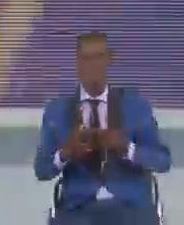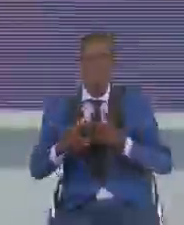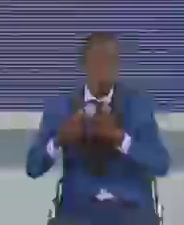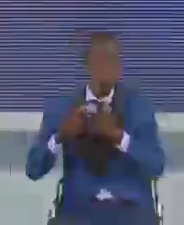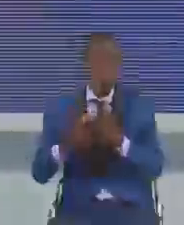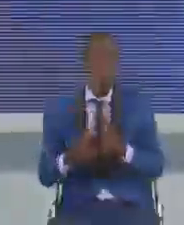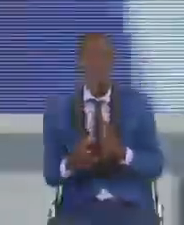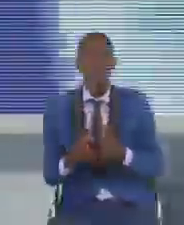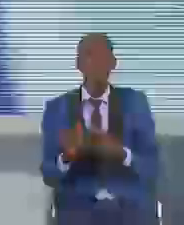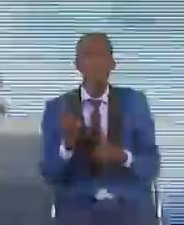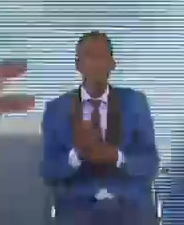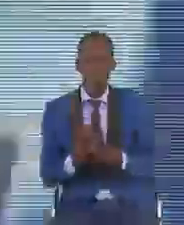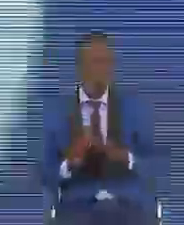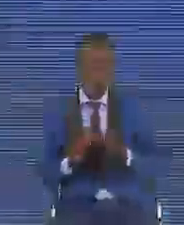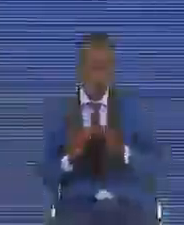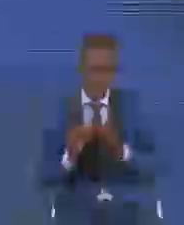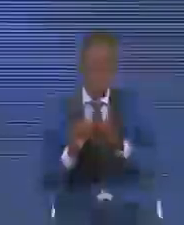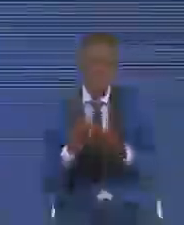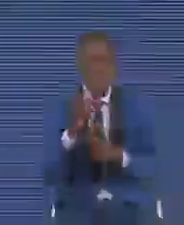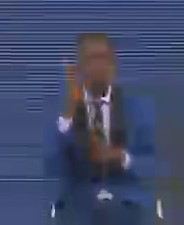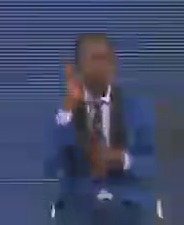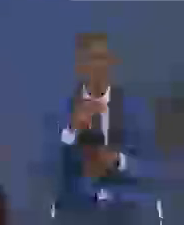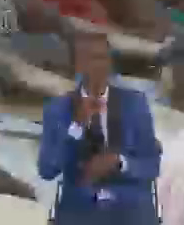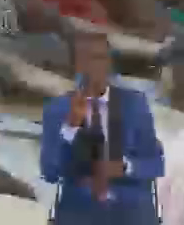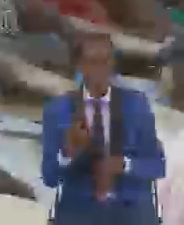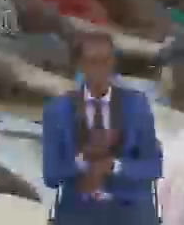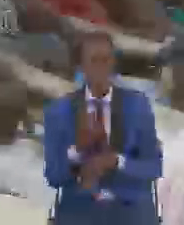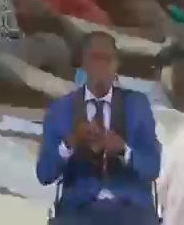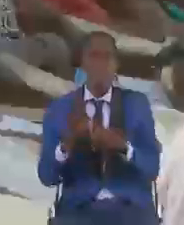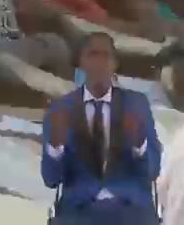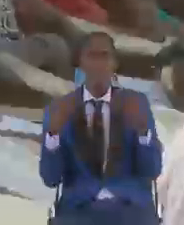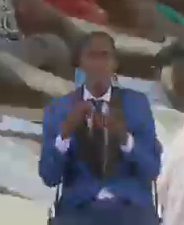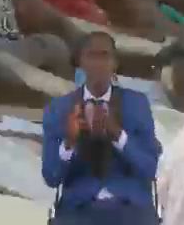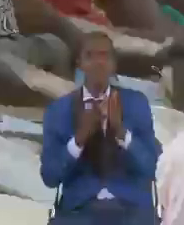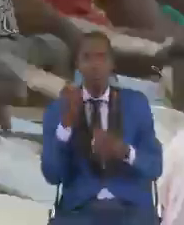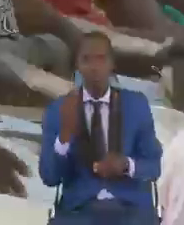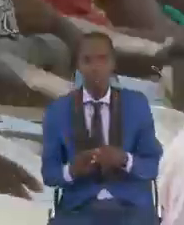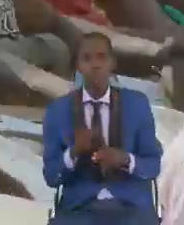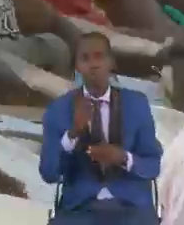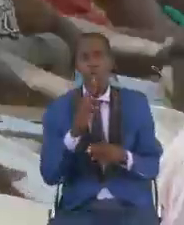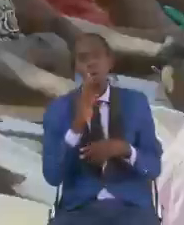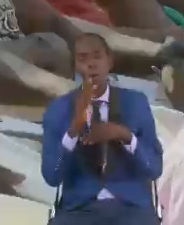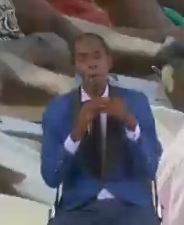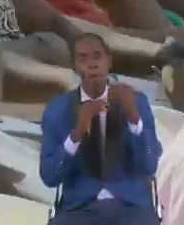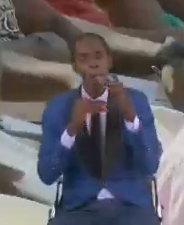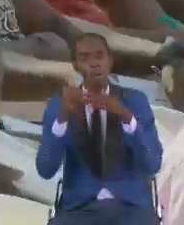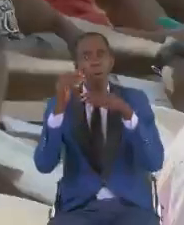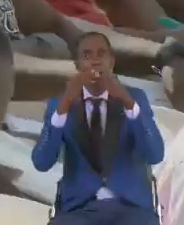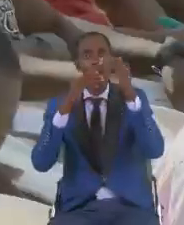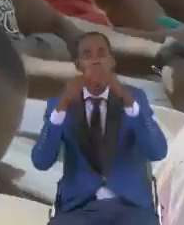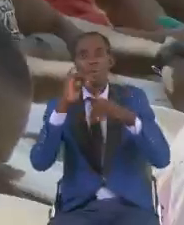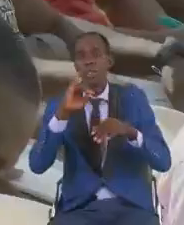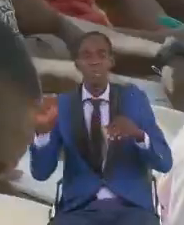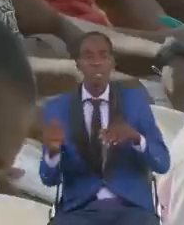on planting, you will not labor in vain. You're building anything that